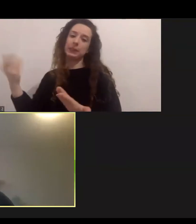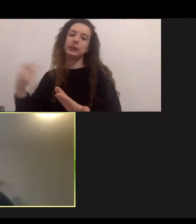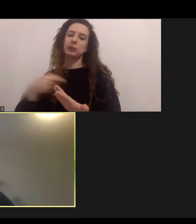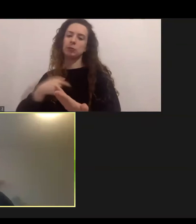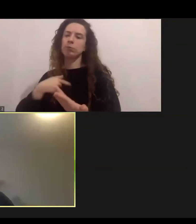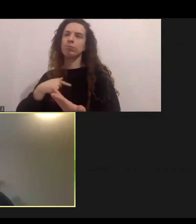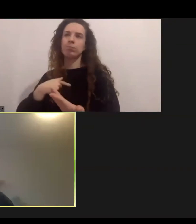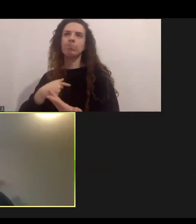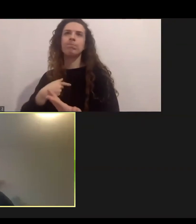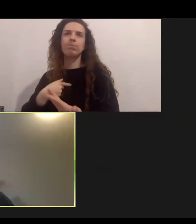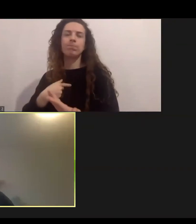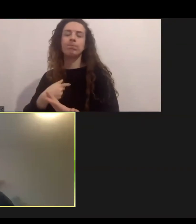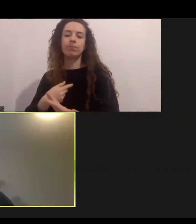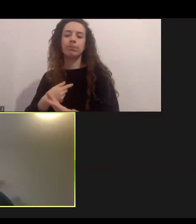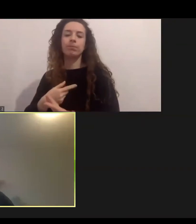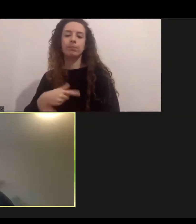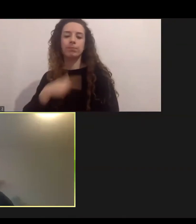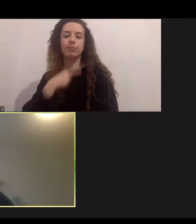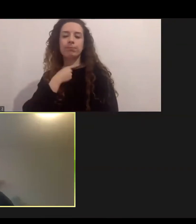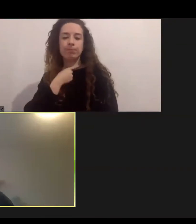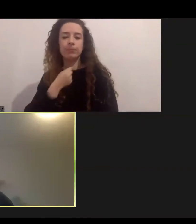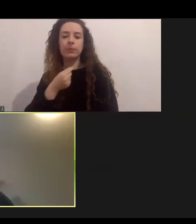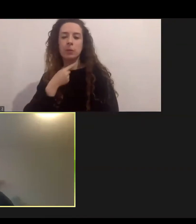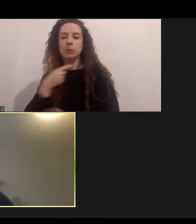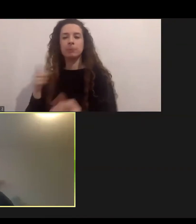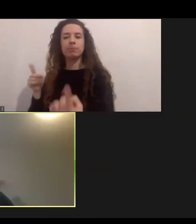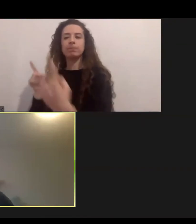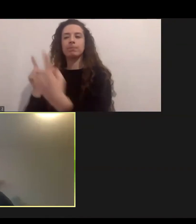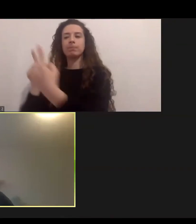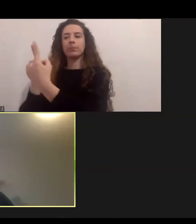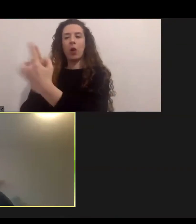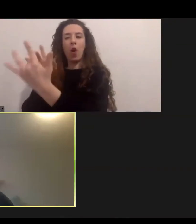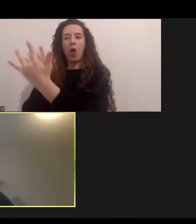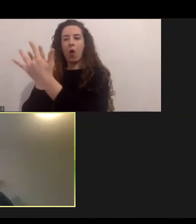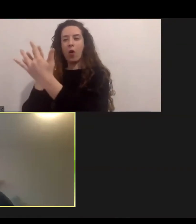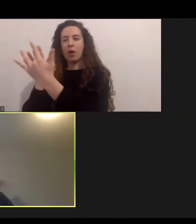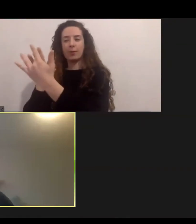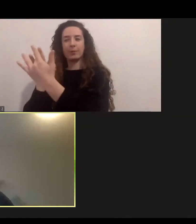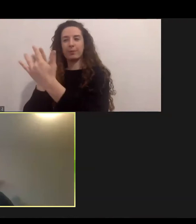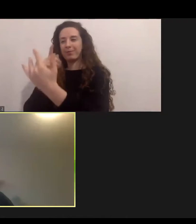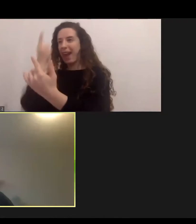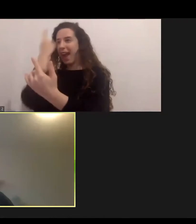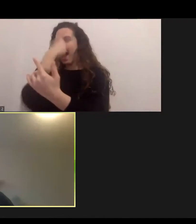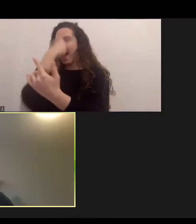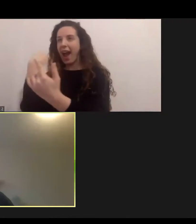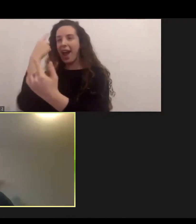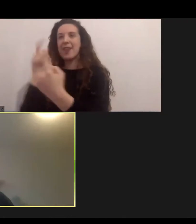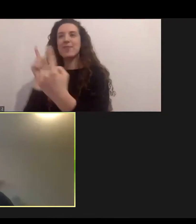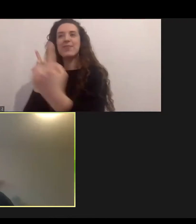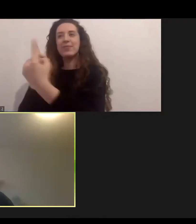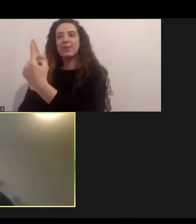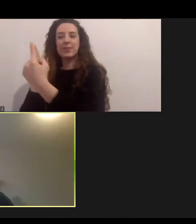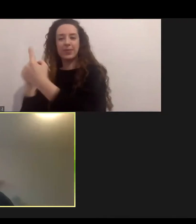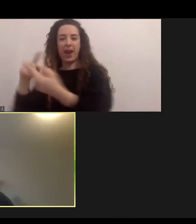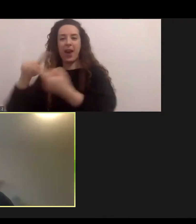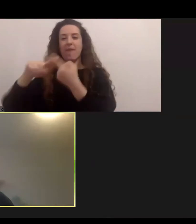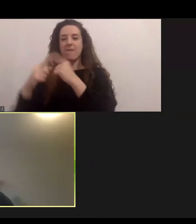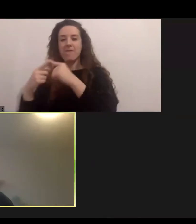learning experience online, or going to the university, see your friends, go